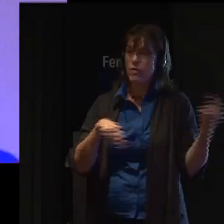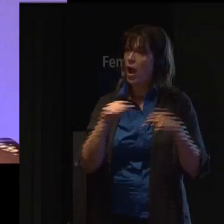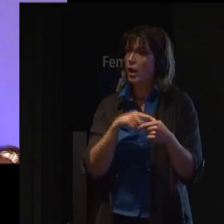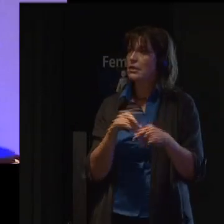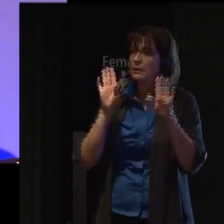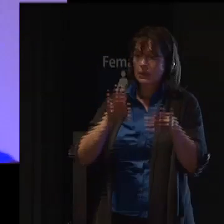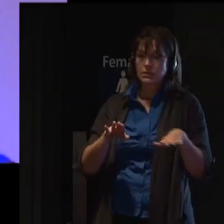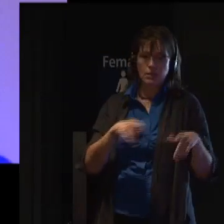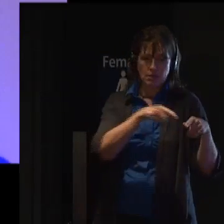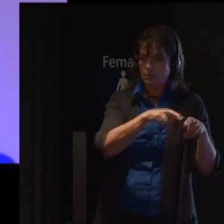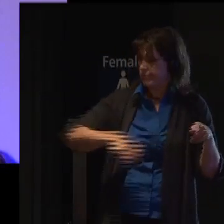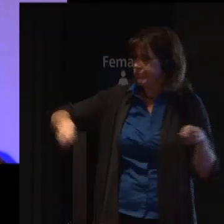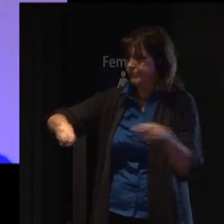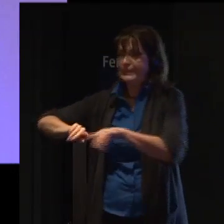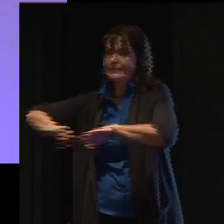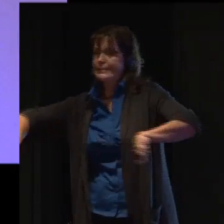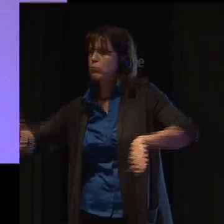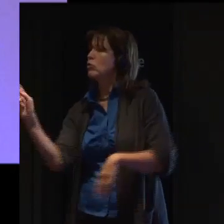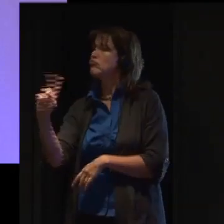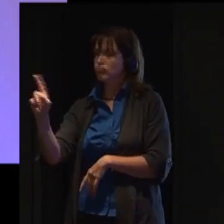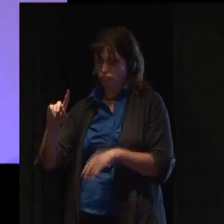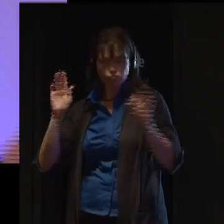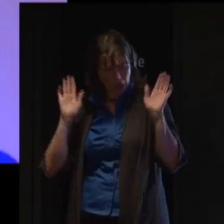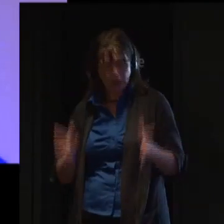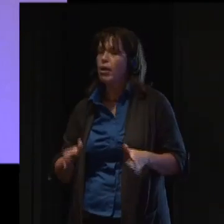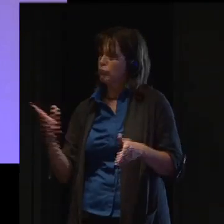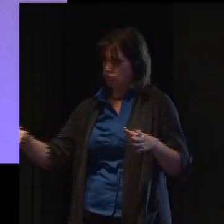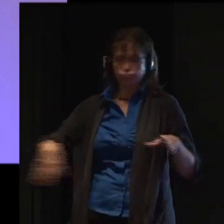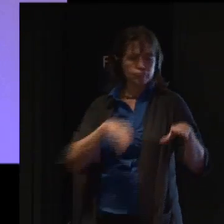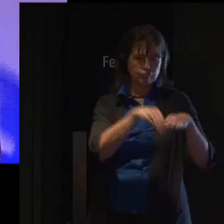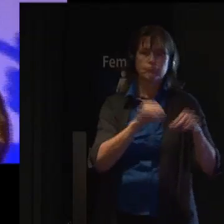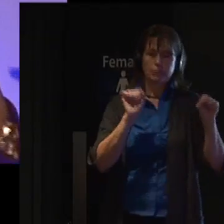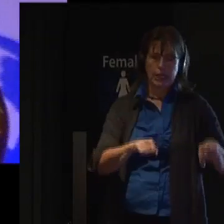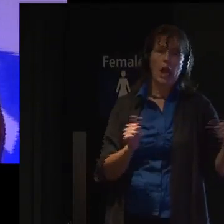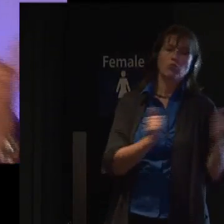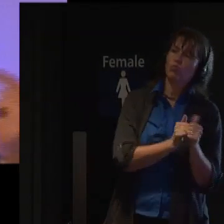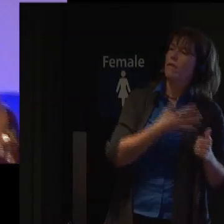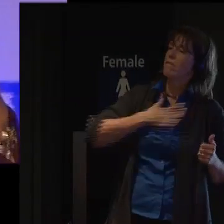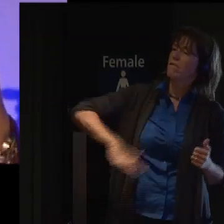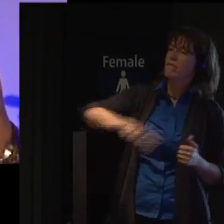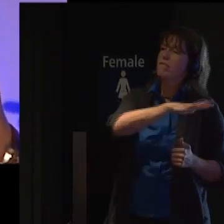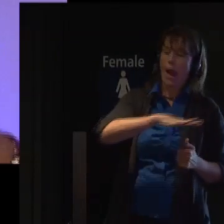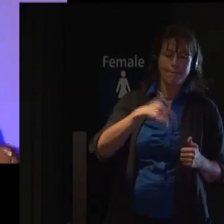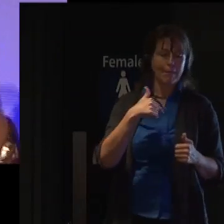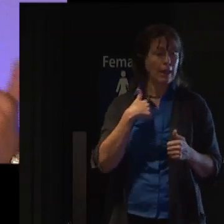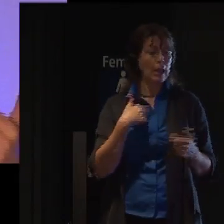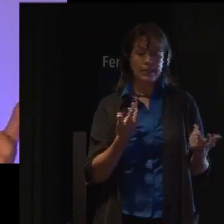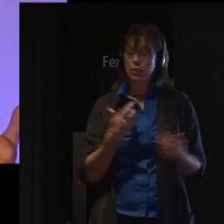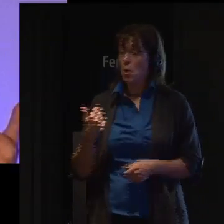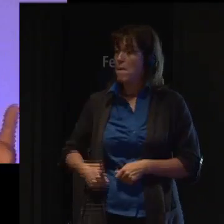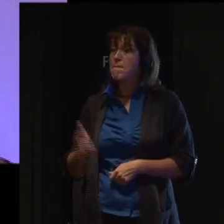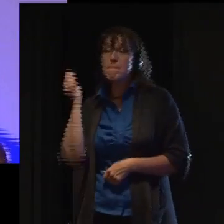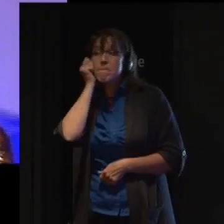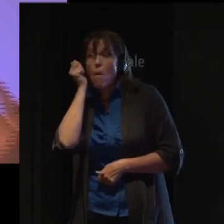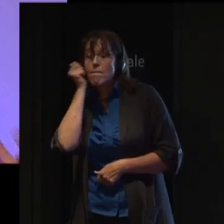have to have separate places in the stadium. You can use every place you want. You just take your mobile, take your